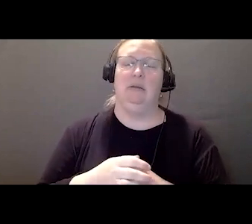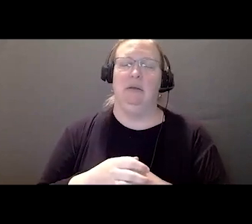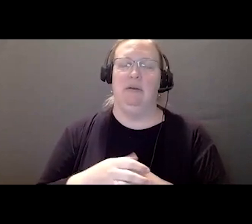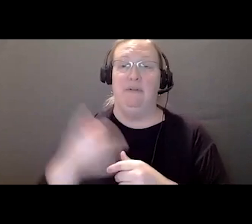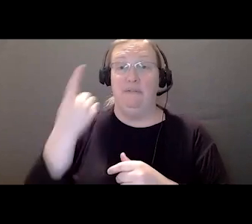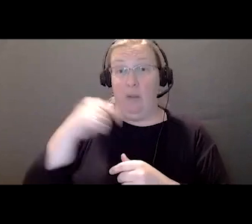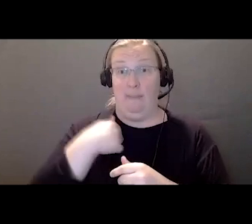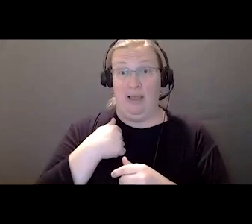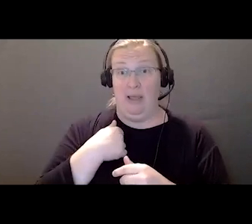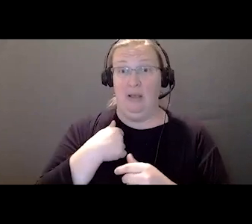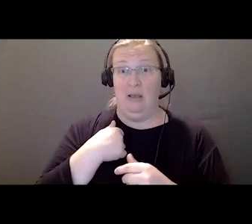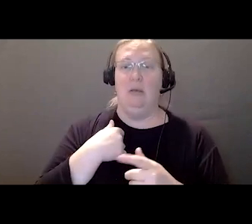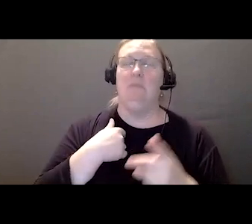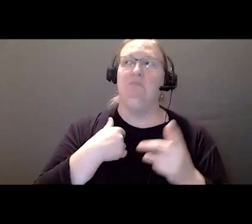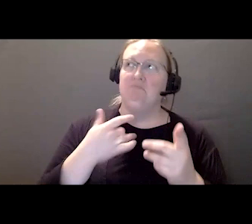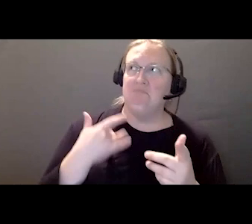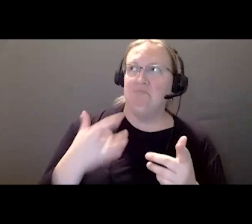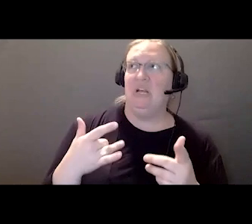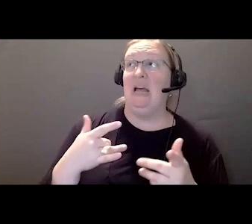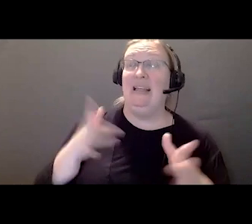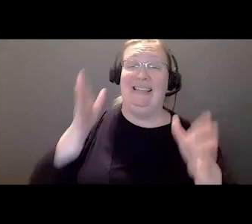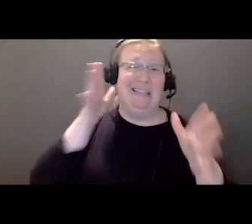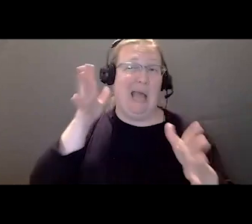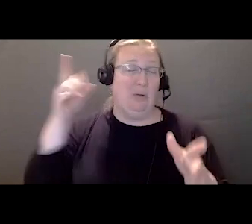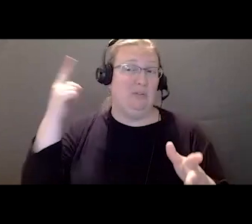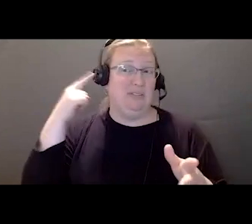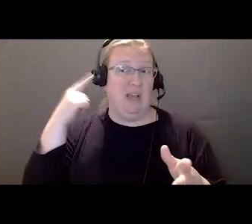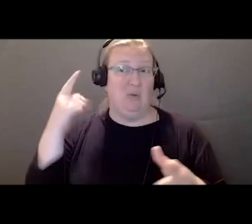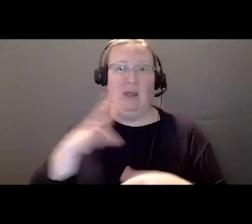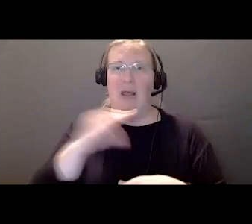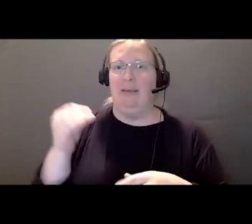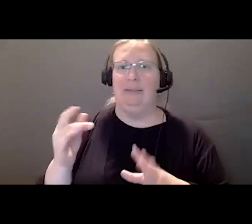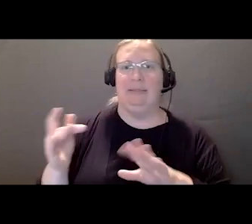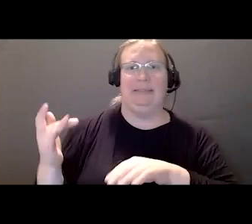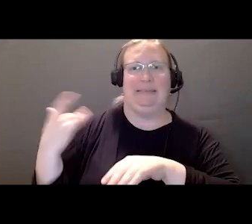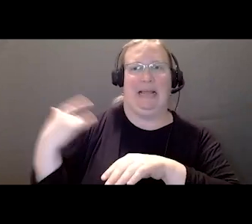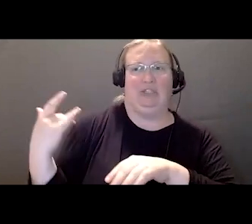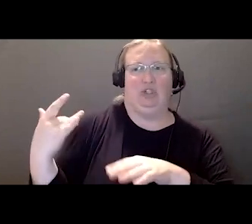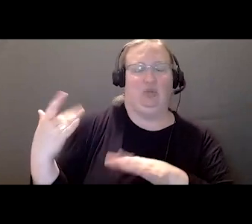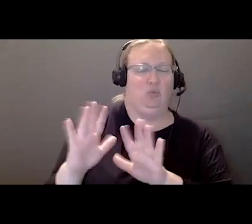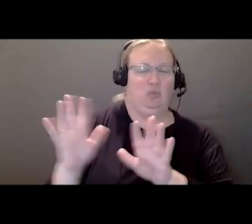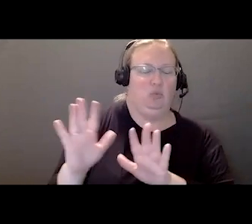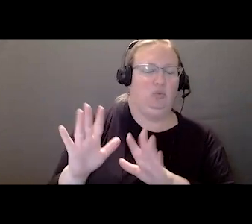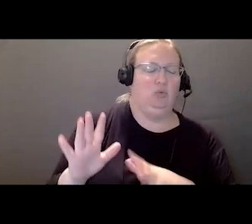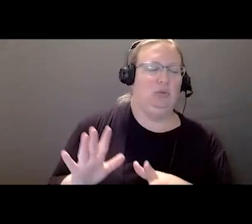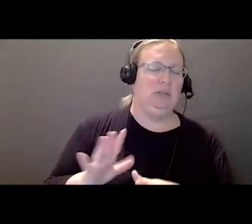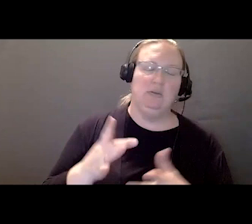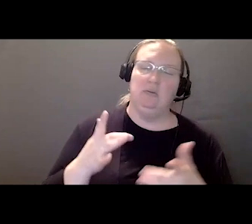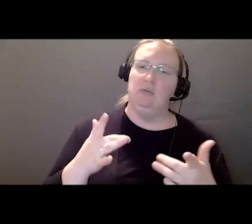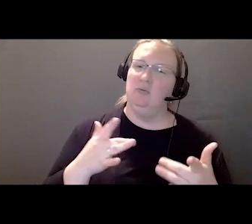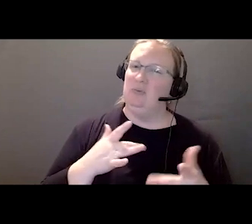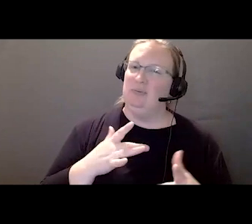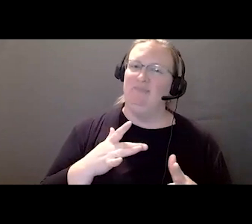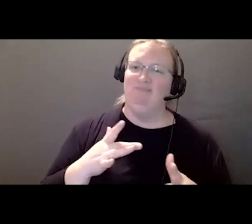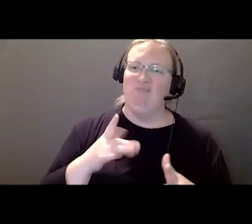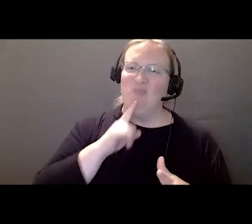it's mostly loud noises and touching are my main triggers. It's been